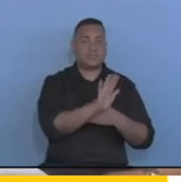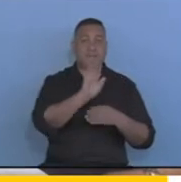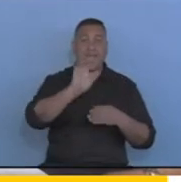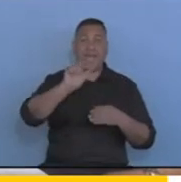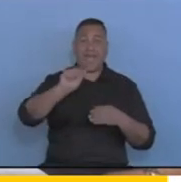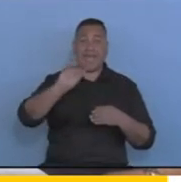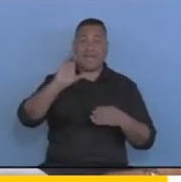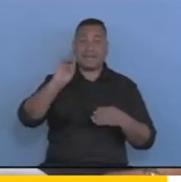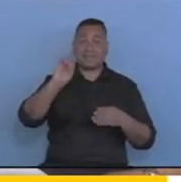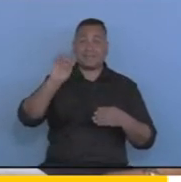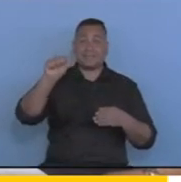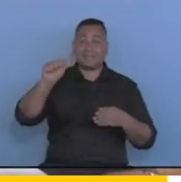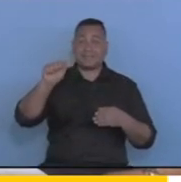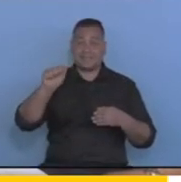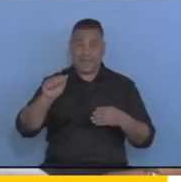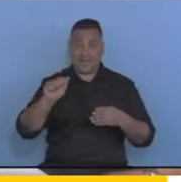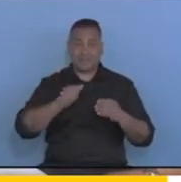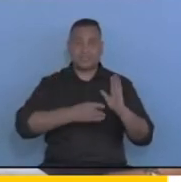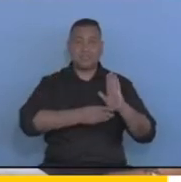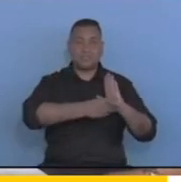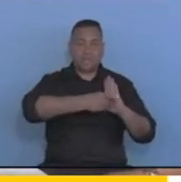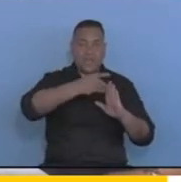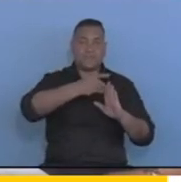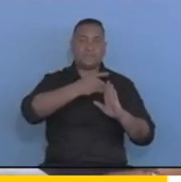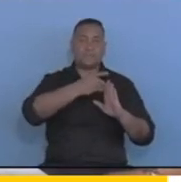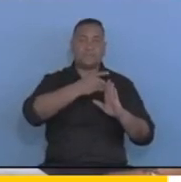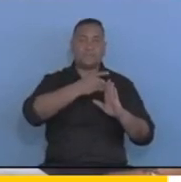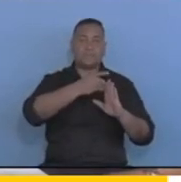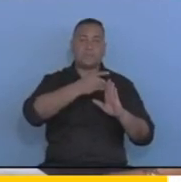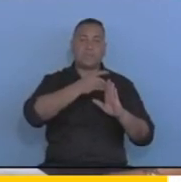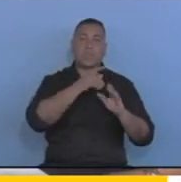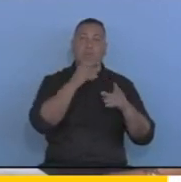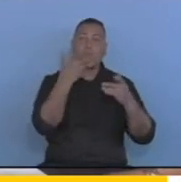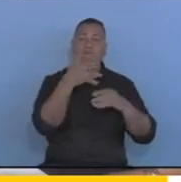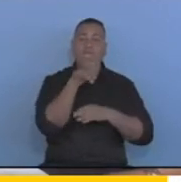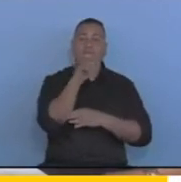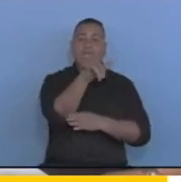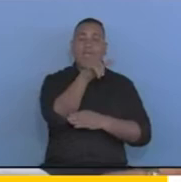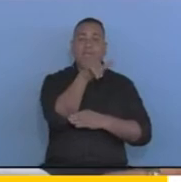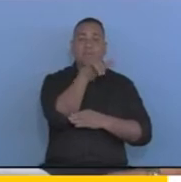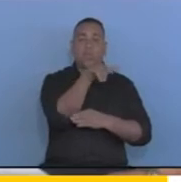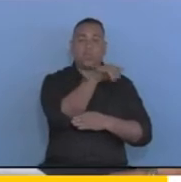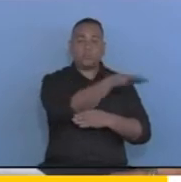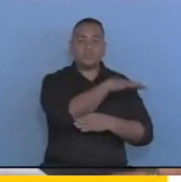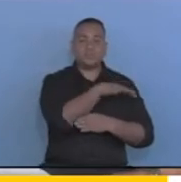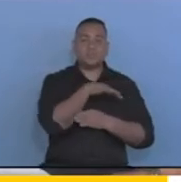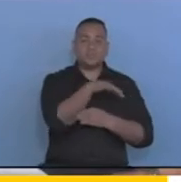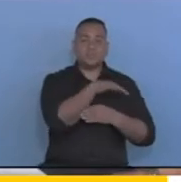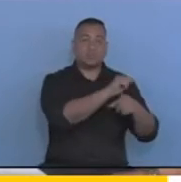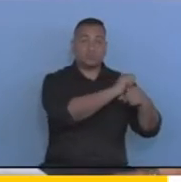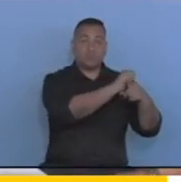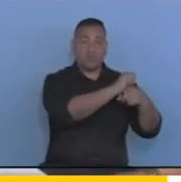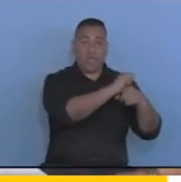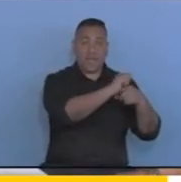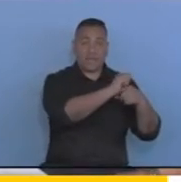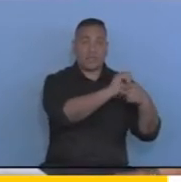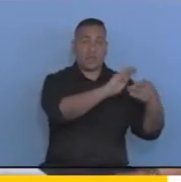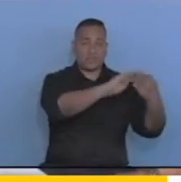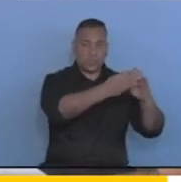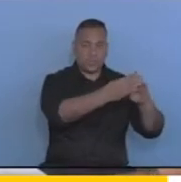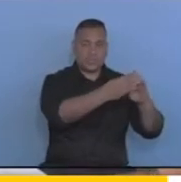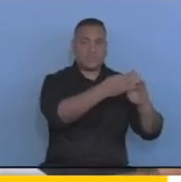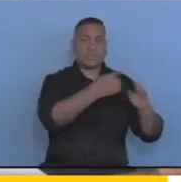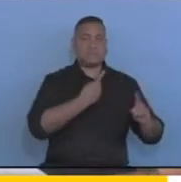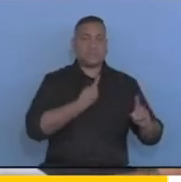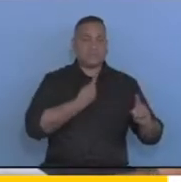developing the communities around the area of the airport to help facilitate training to the community so they can upskill themselves, so they can